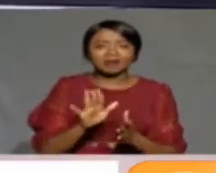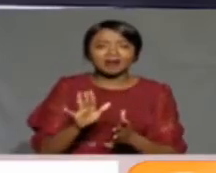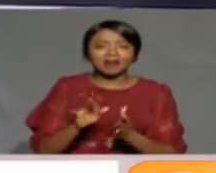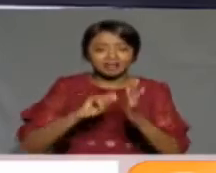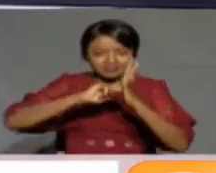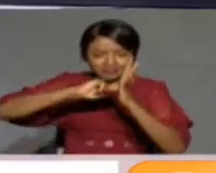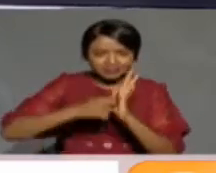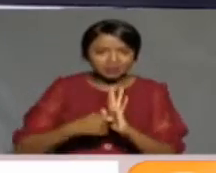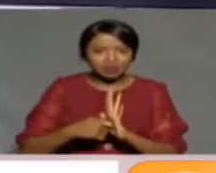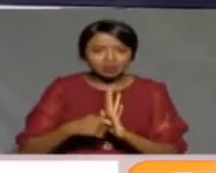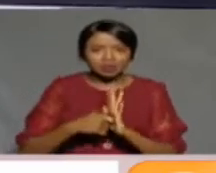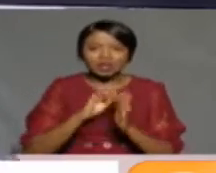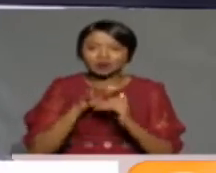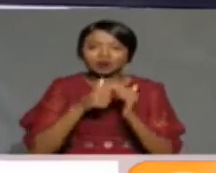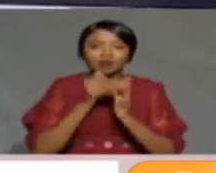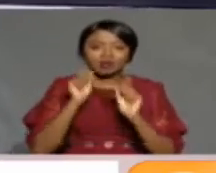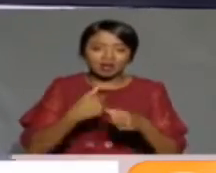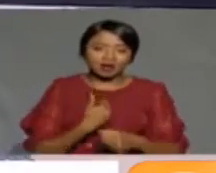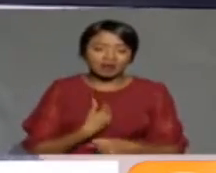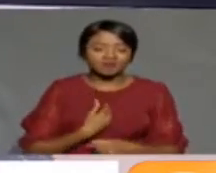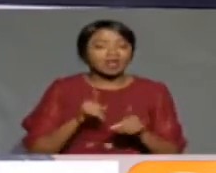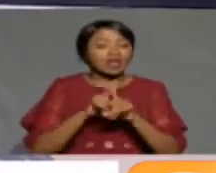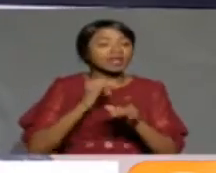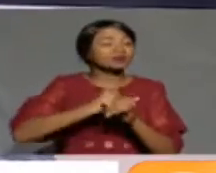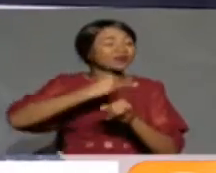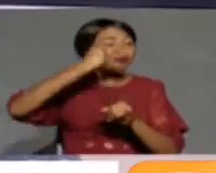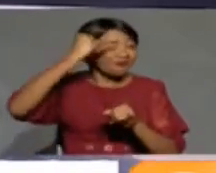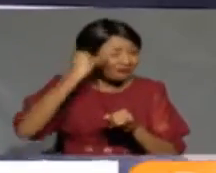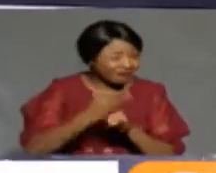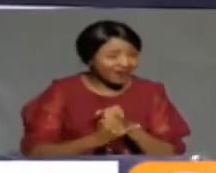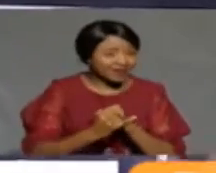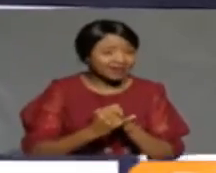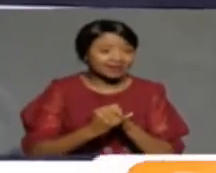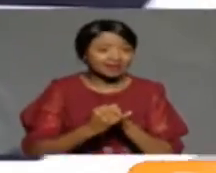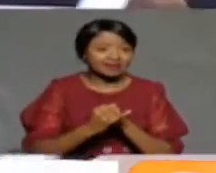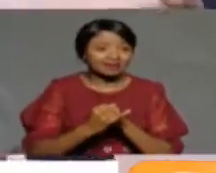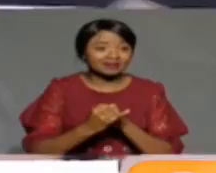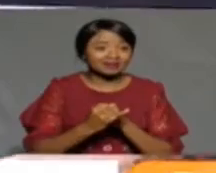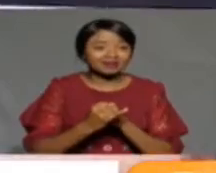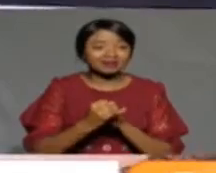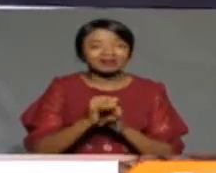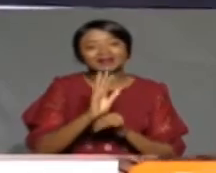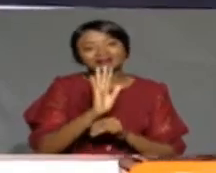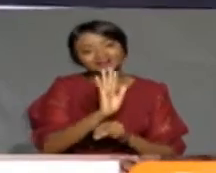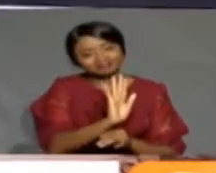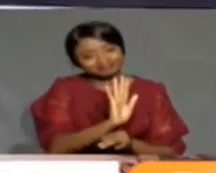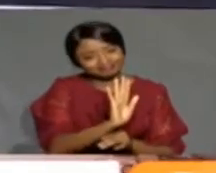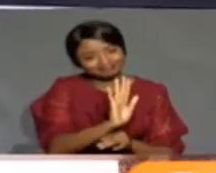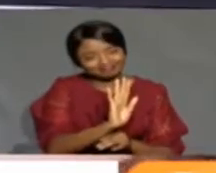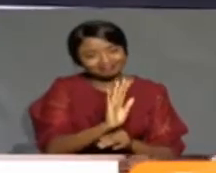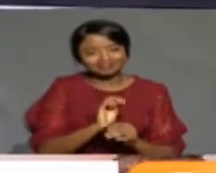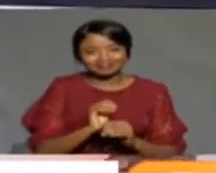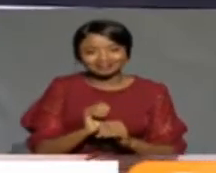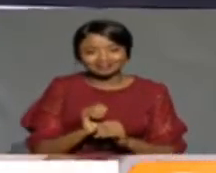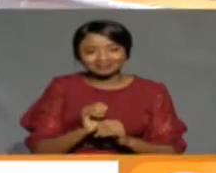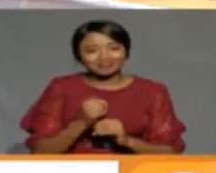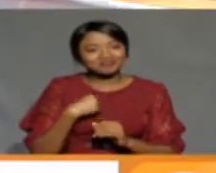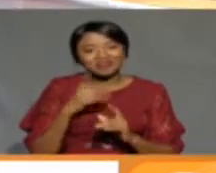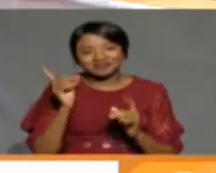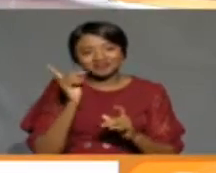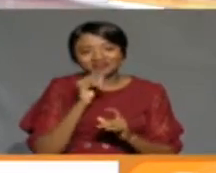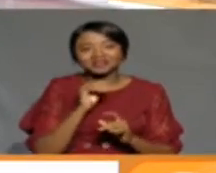the treasury so that we have all this. And finally, I want to give you Daktari, a document. Daktari? This is all that I